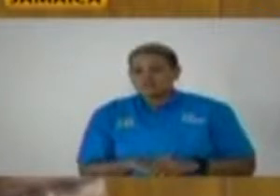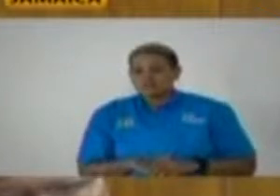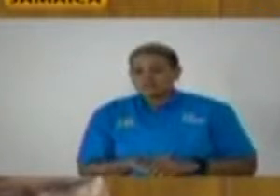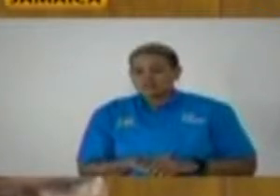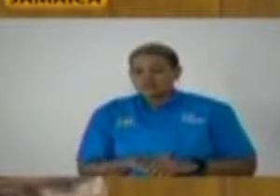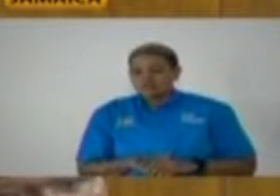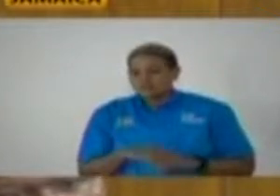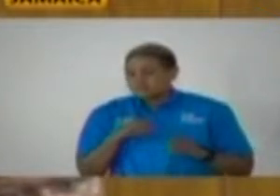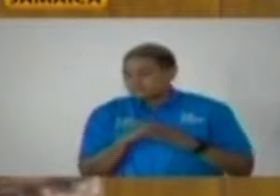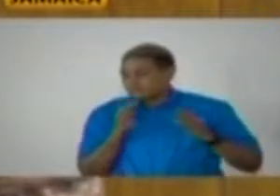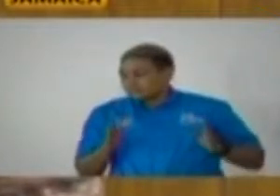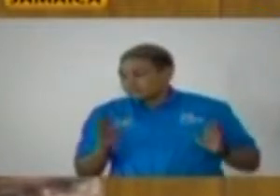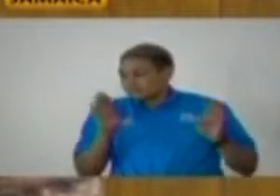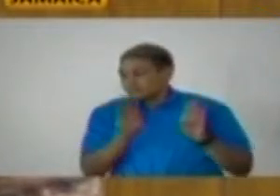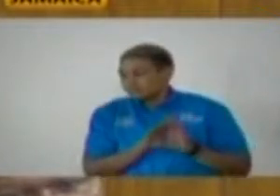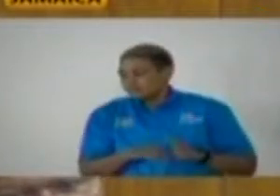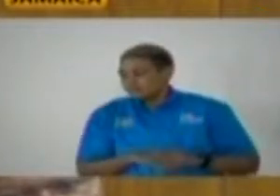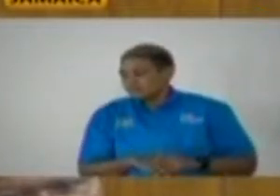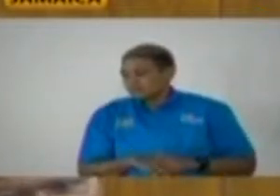Closing.